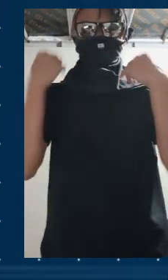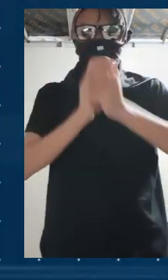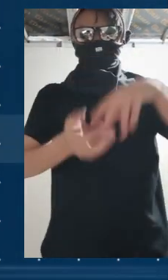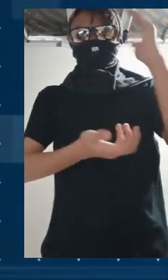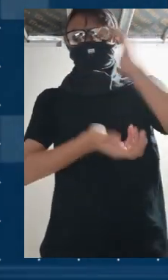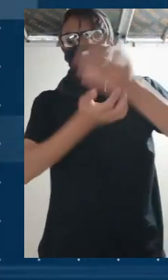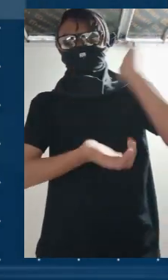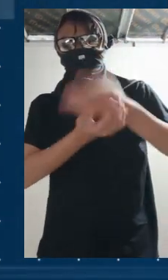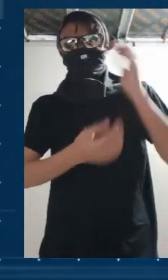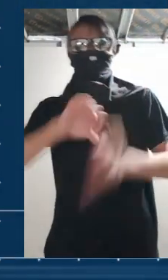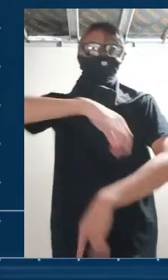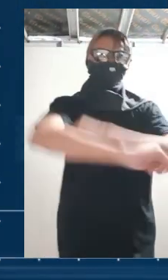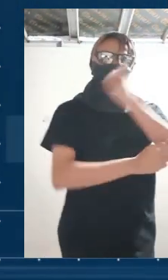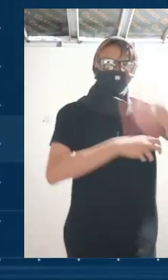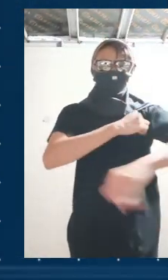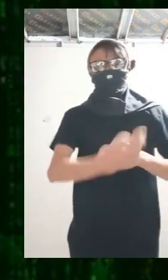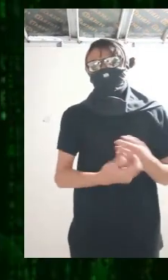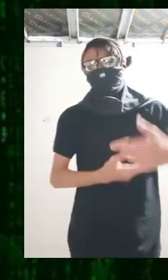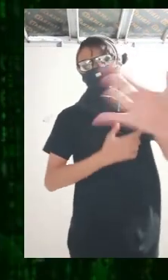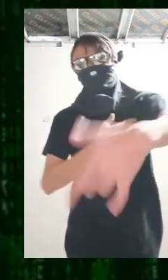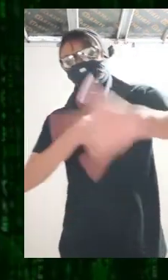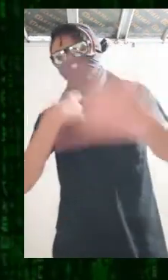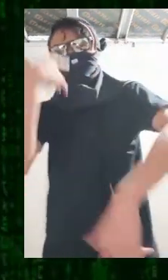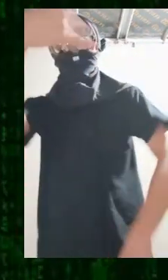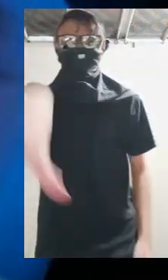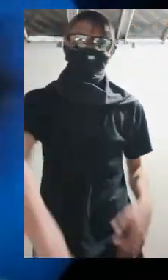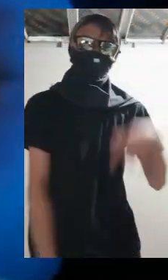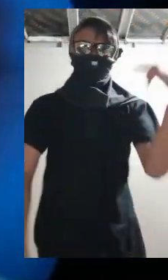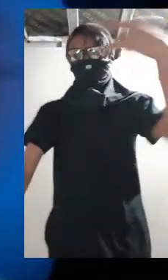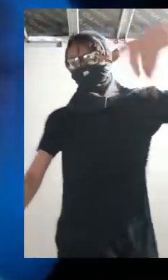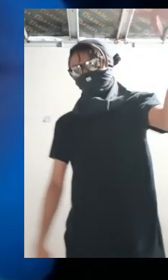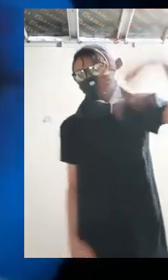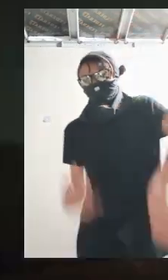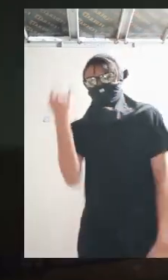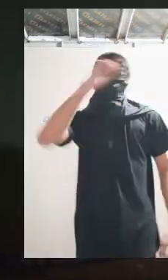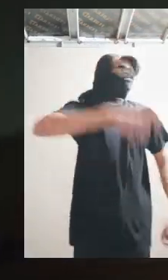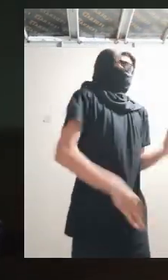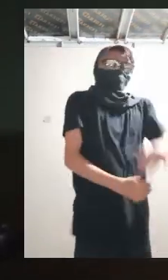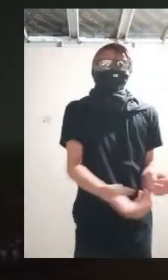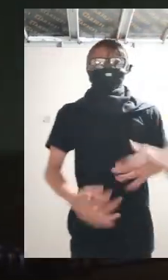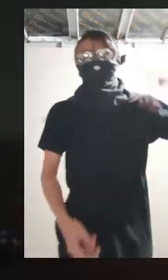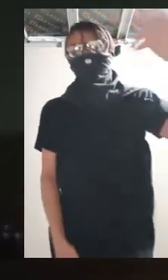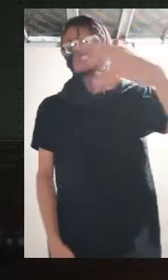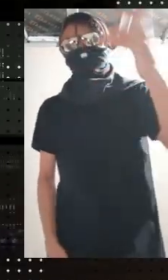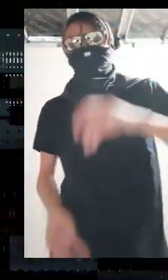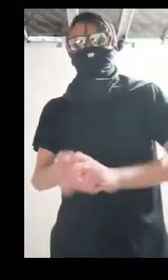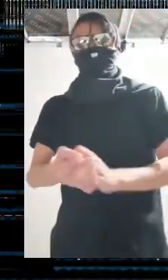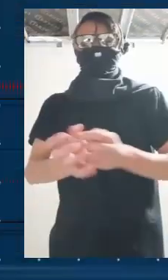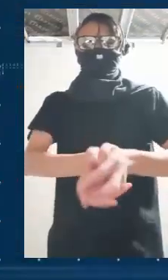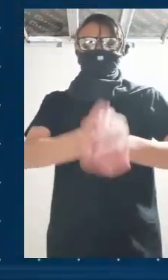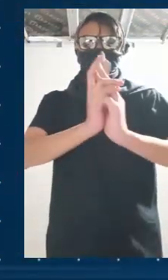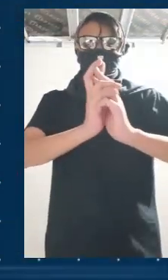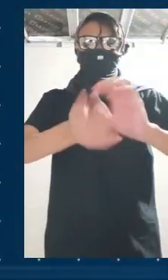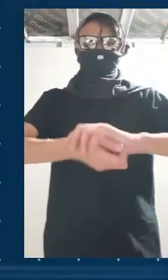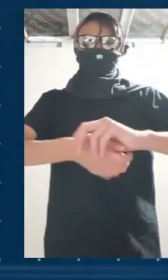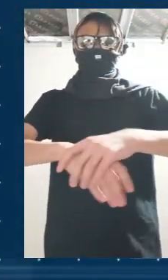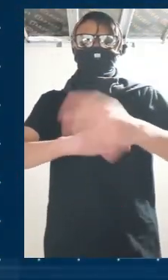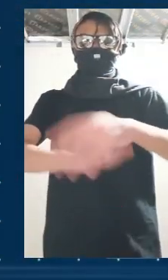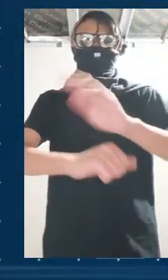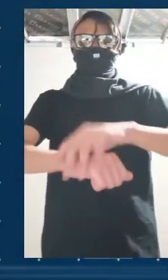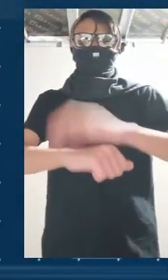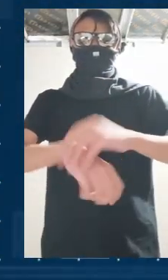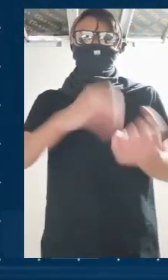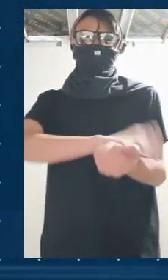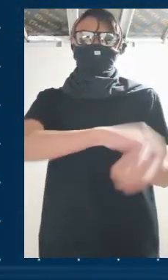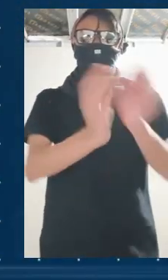and analyze possible security threats in systems, applications, or networks before they occur. It helps